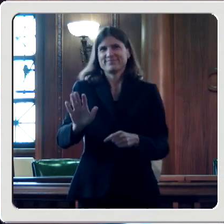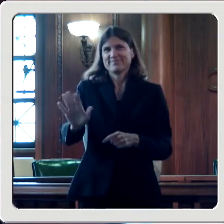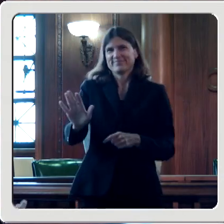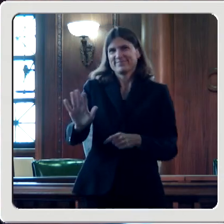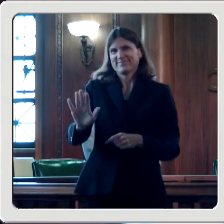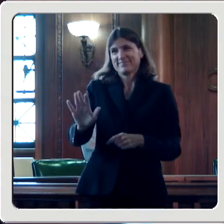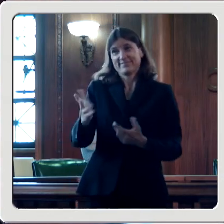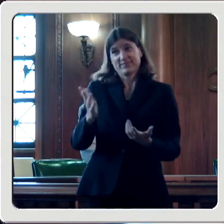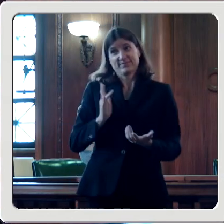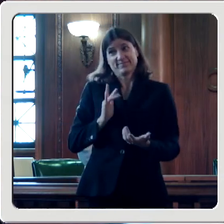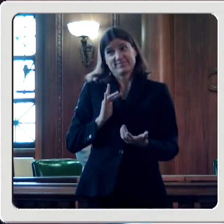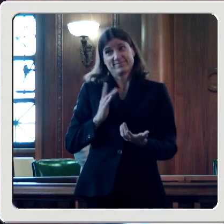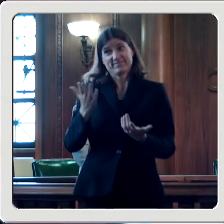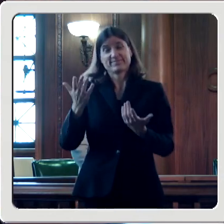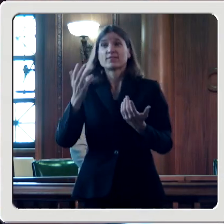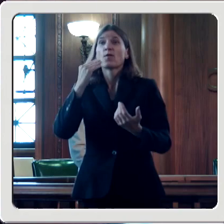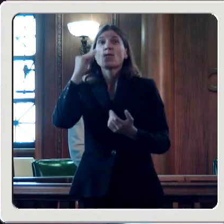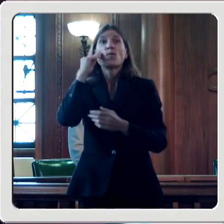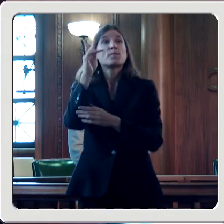them.